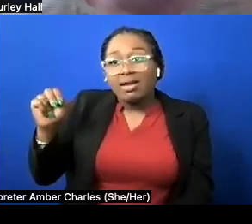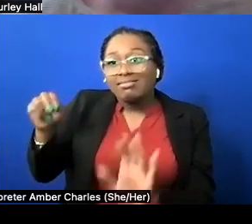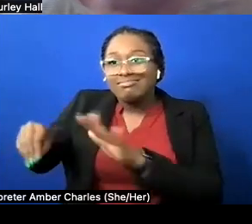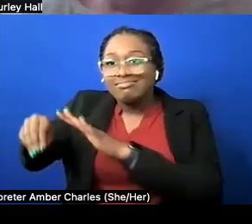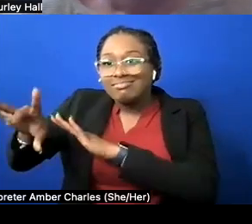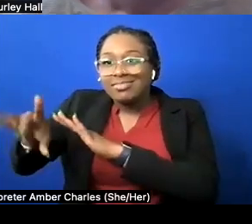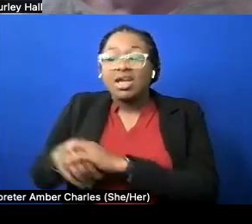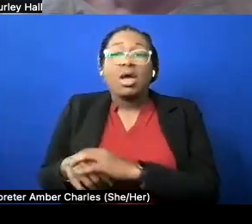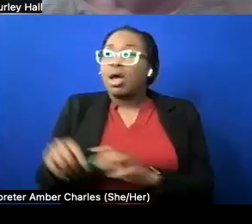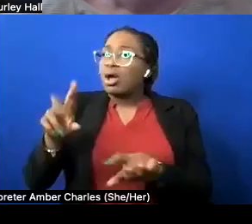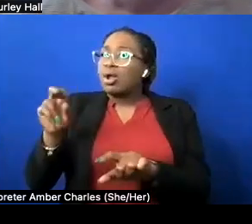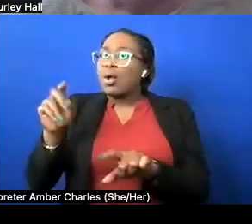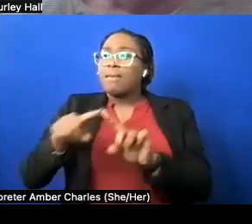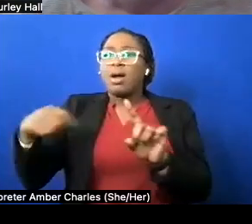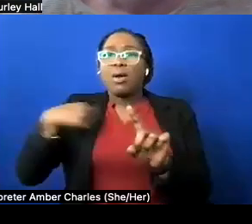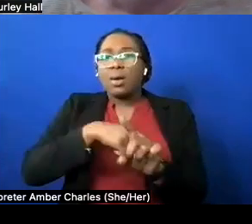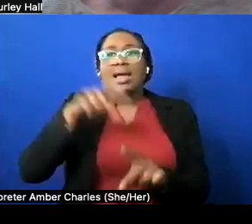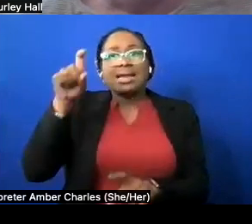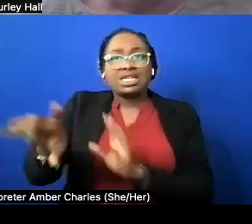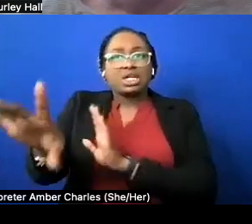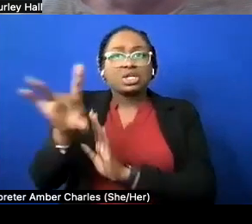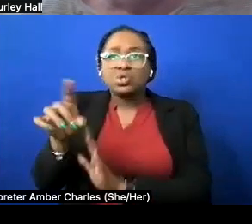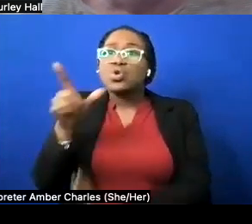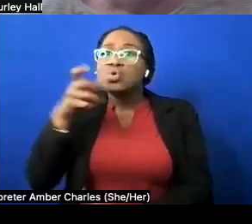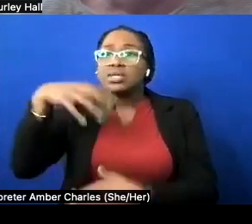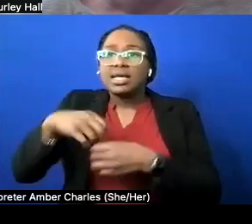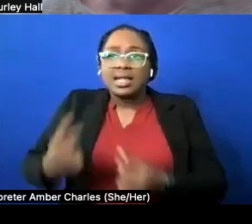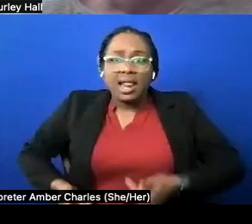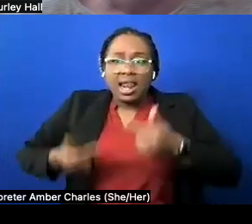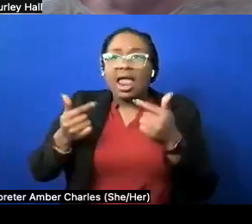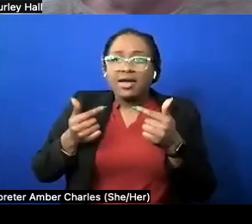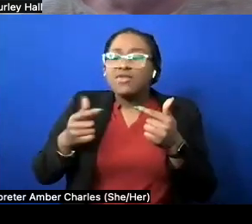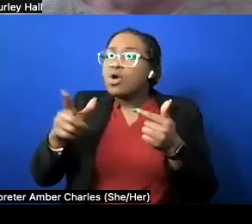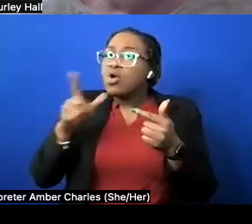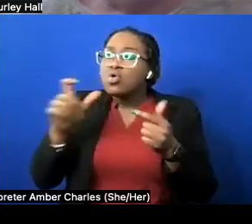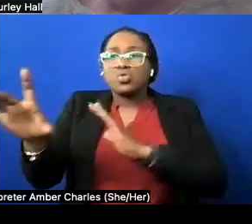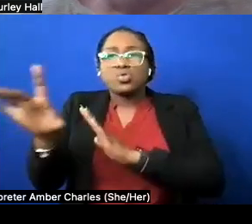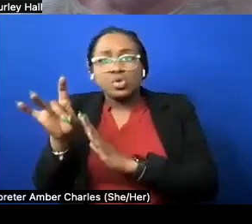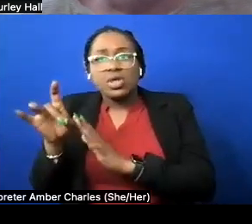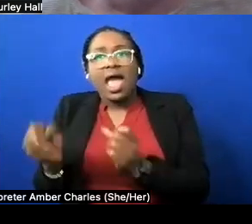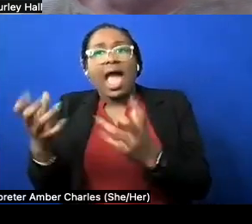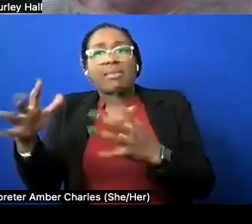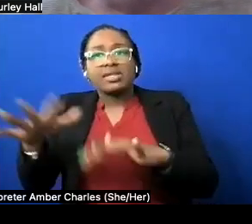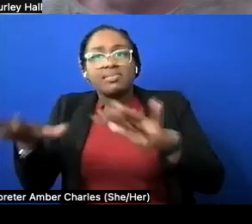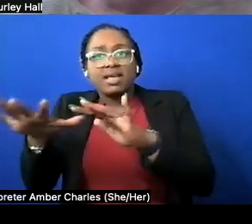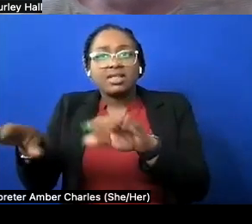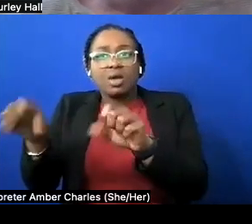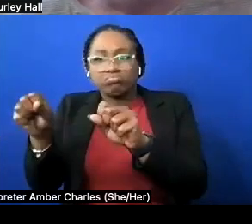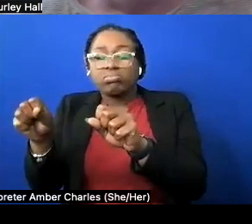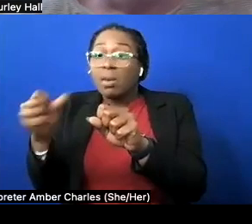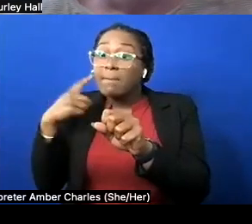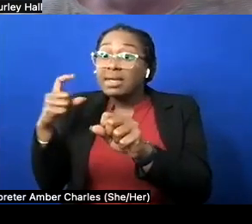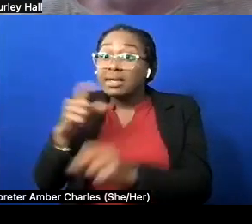we need to actually choose who's in our life, who holds space with us, how much space do they hold? Because energy